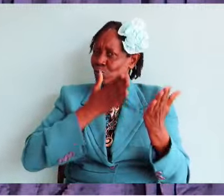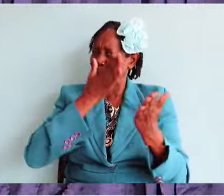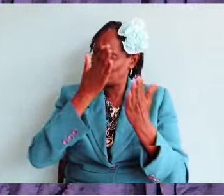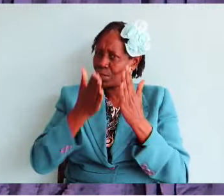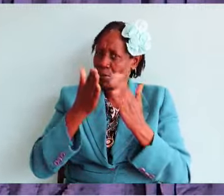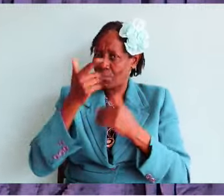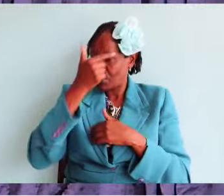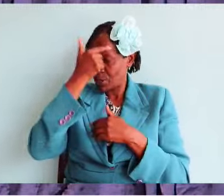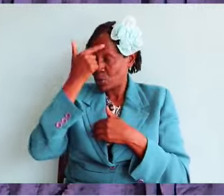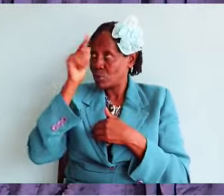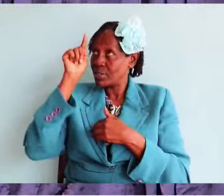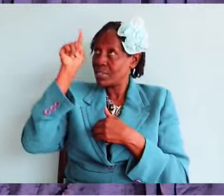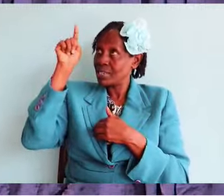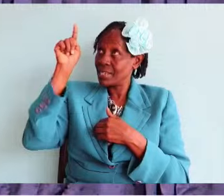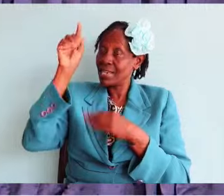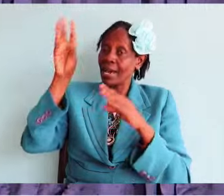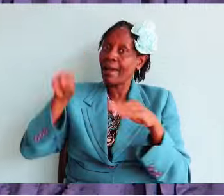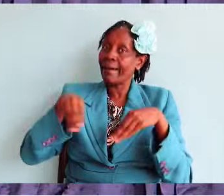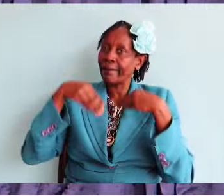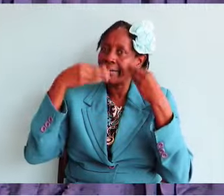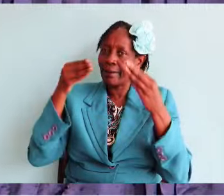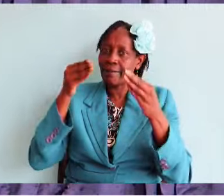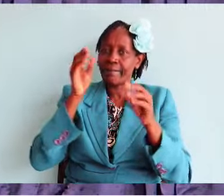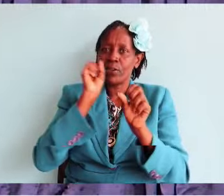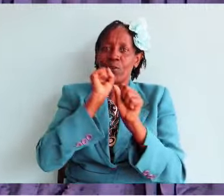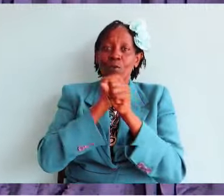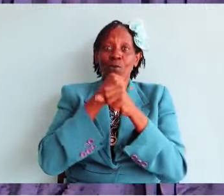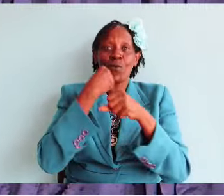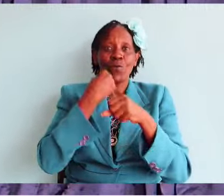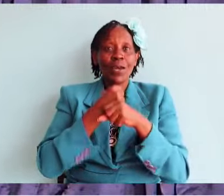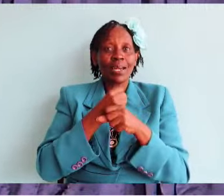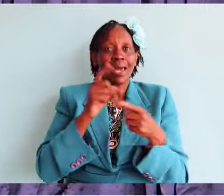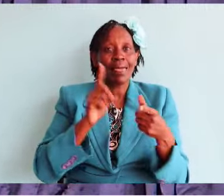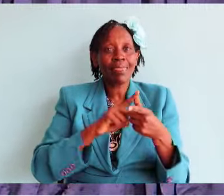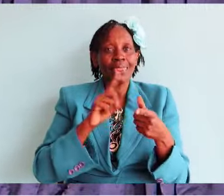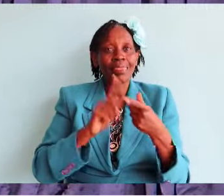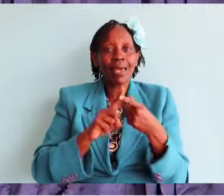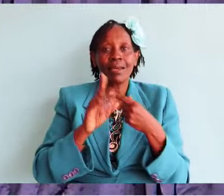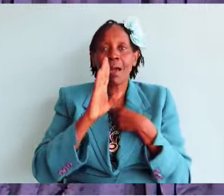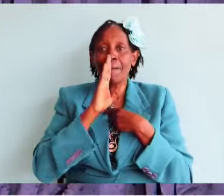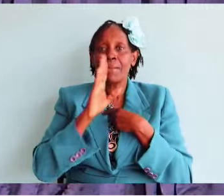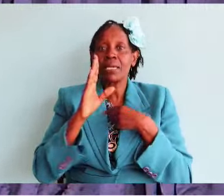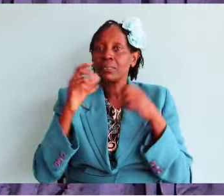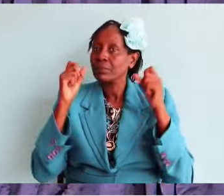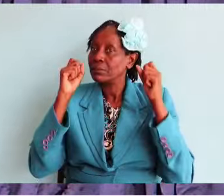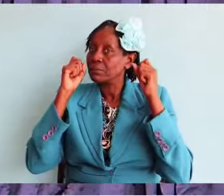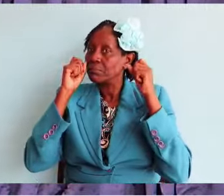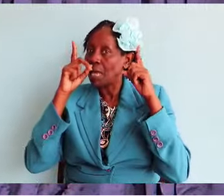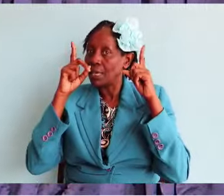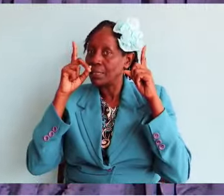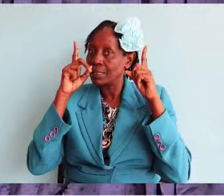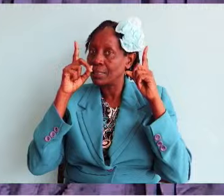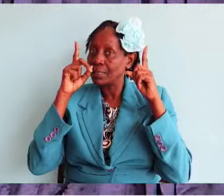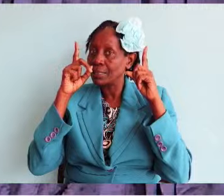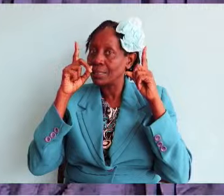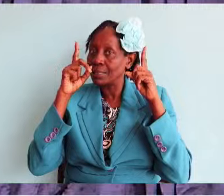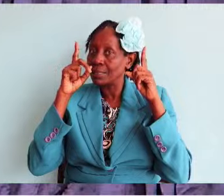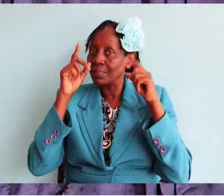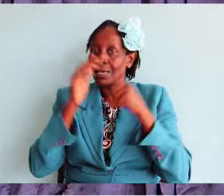it, you will do it, and then you will be surprised at the result. So